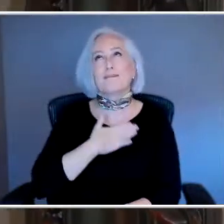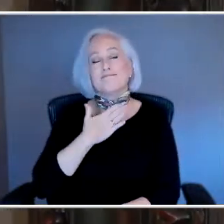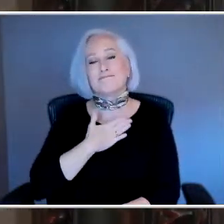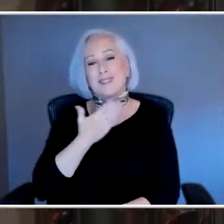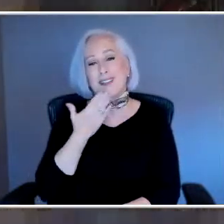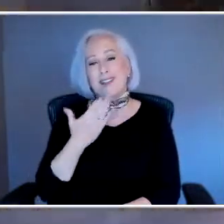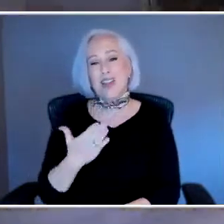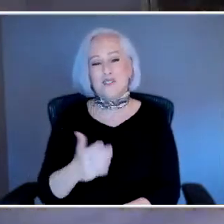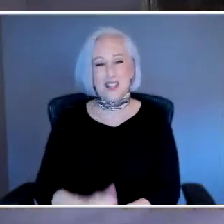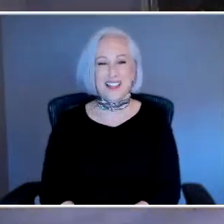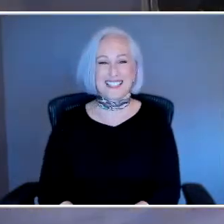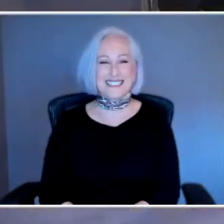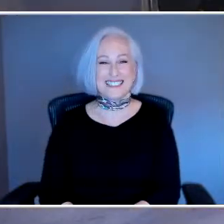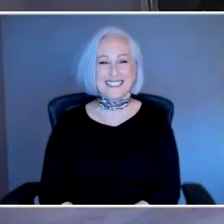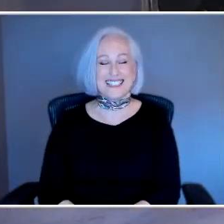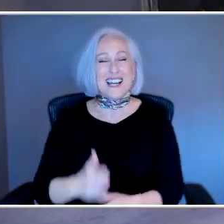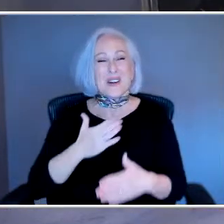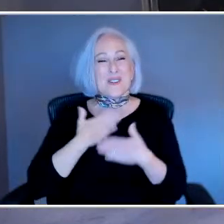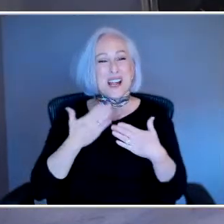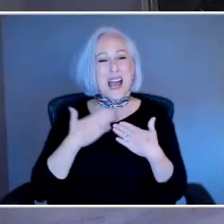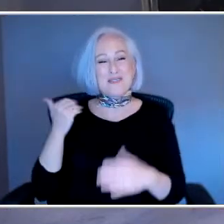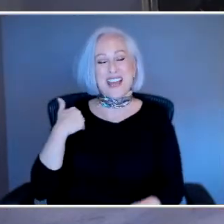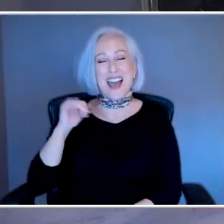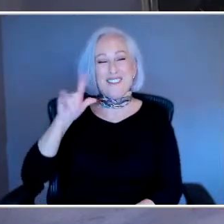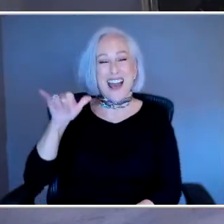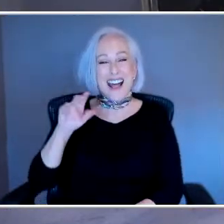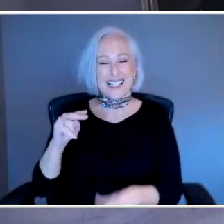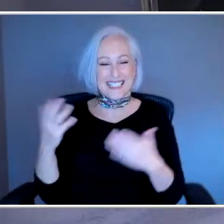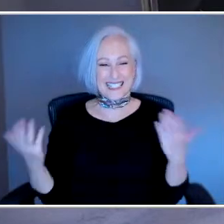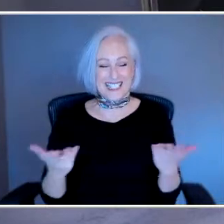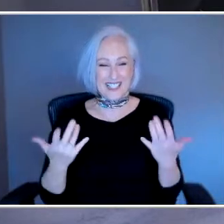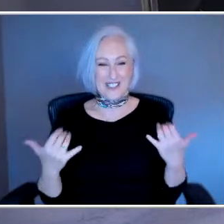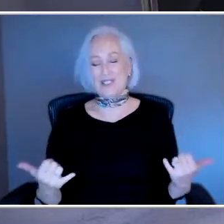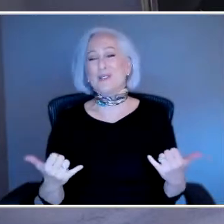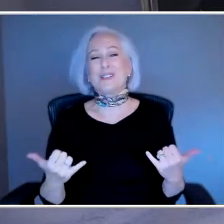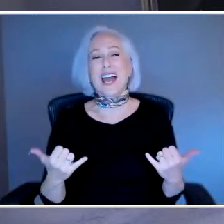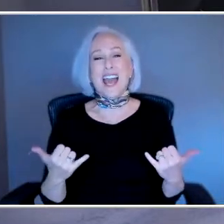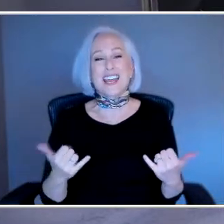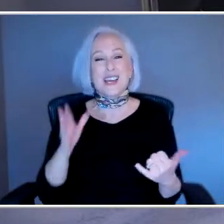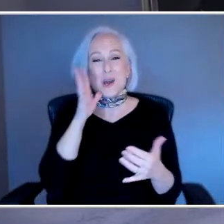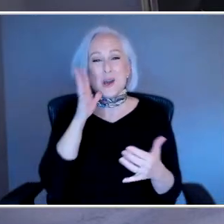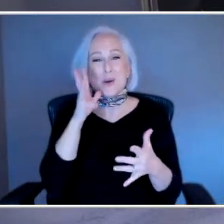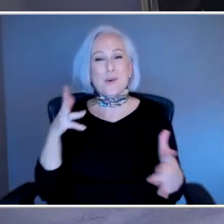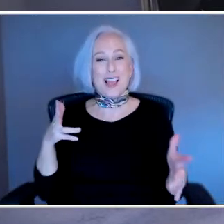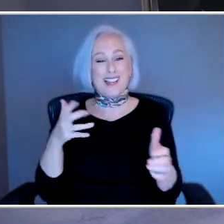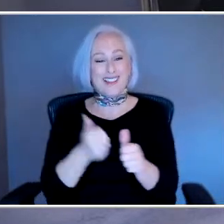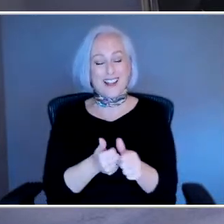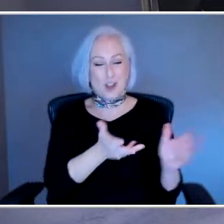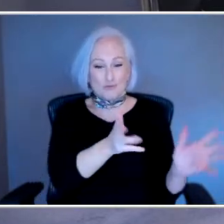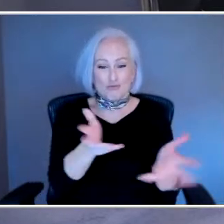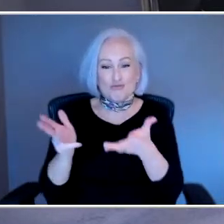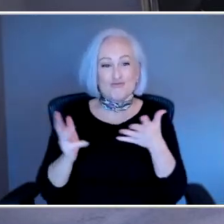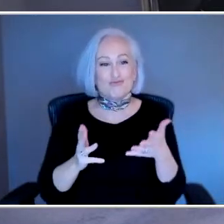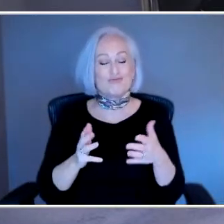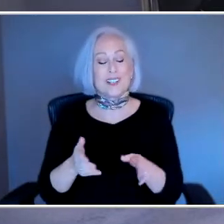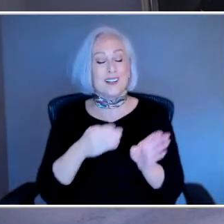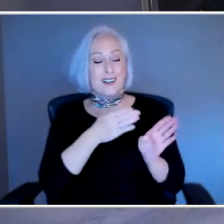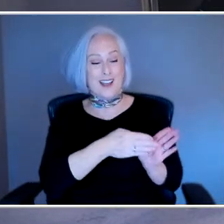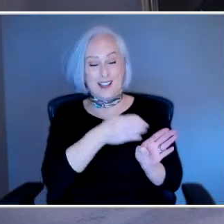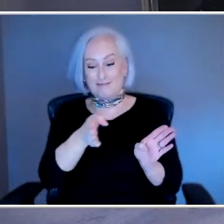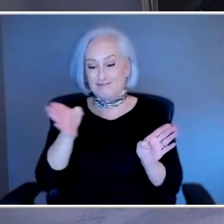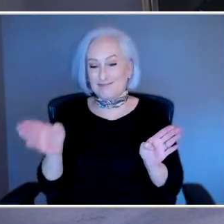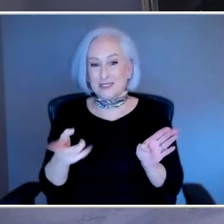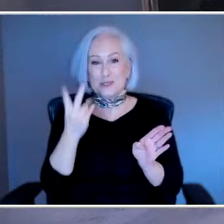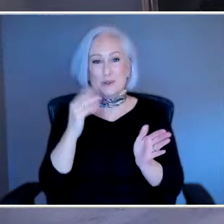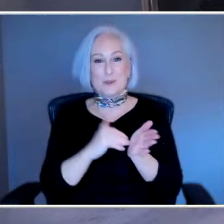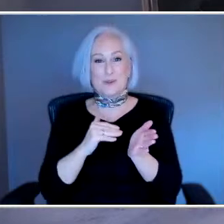And we are so glad to have Allison in studio with us today. We're going to catch up with her. And next to her are two of her doctors, Jamie Wagner